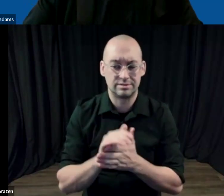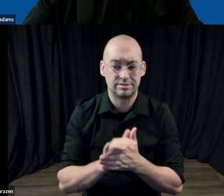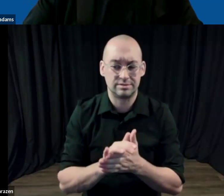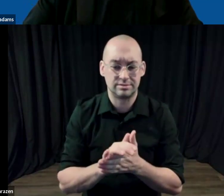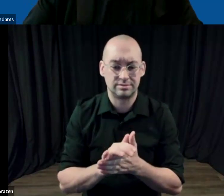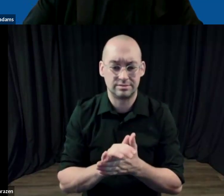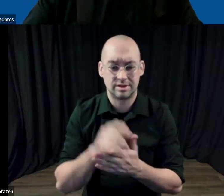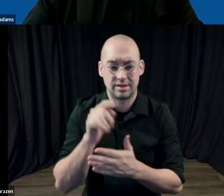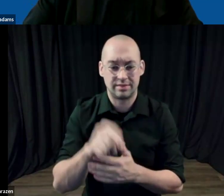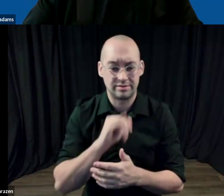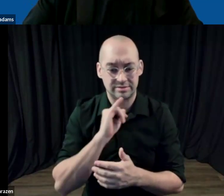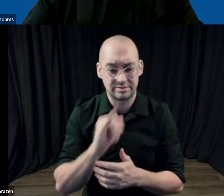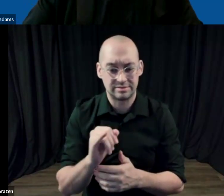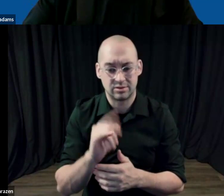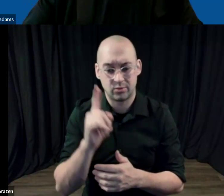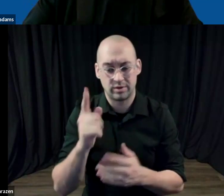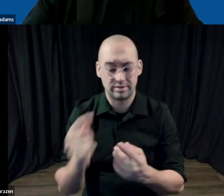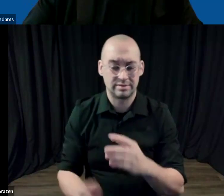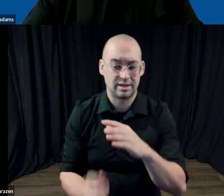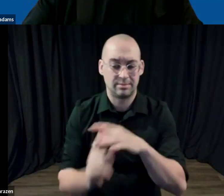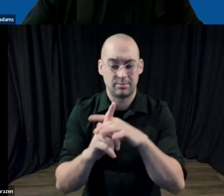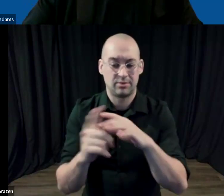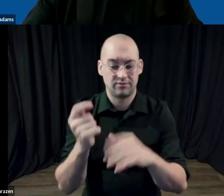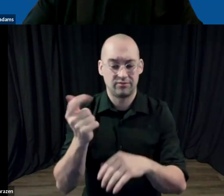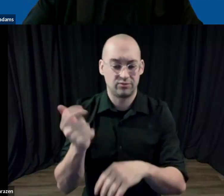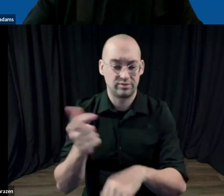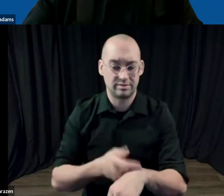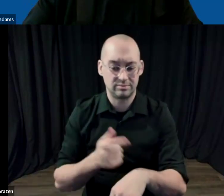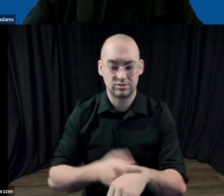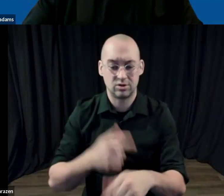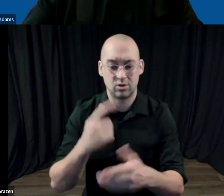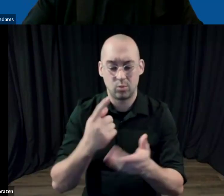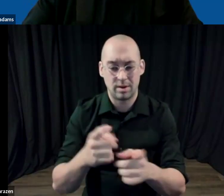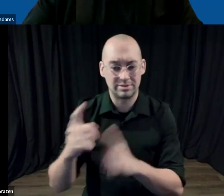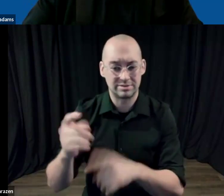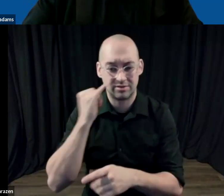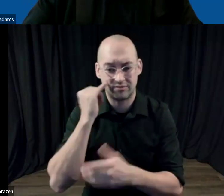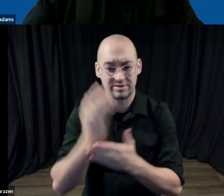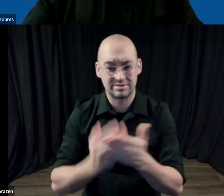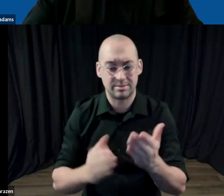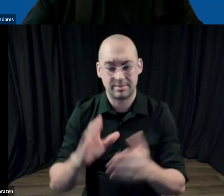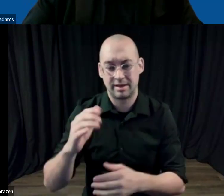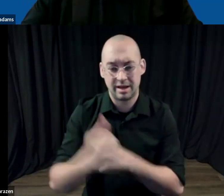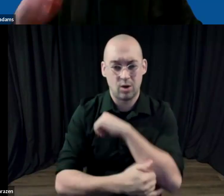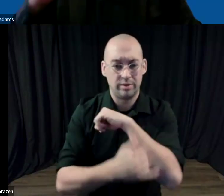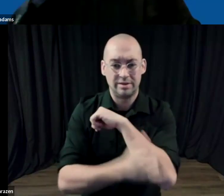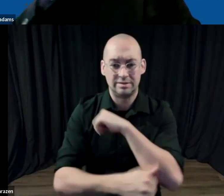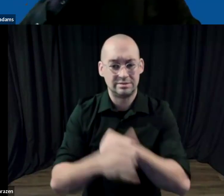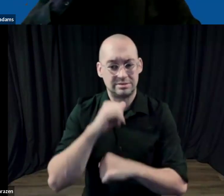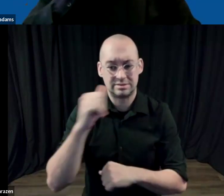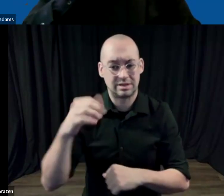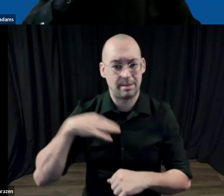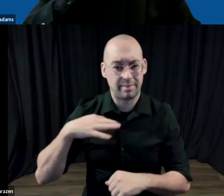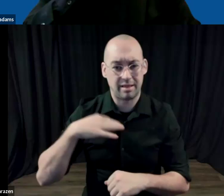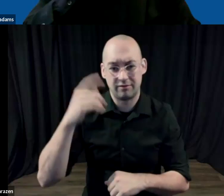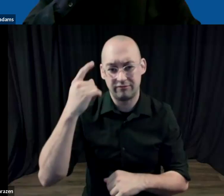this is one that's come up a couple times as well. What happens to funding if some counties don't apply for their allocations? Yeah, thanks for